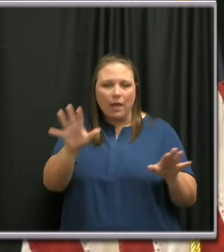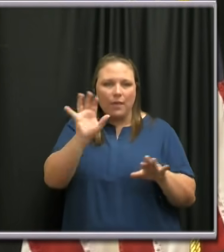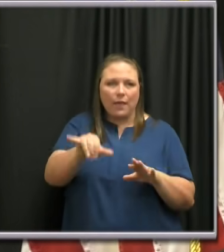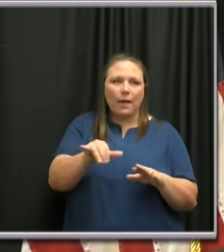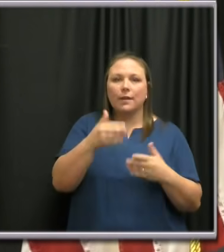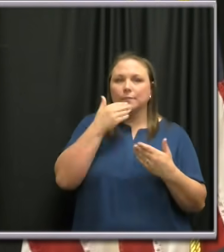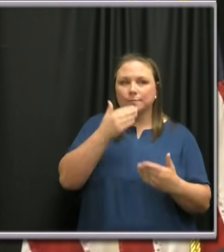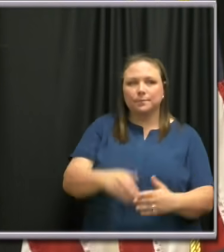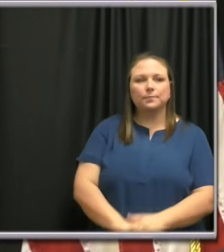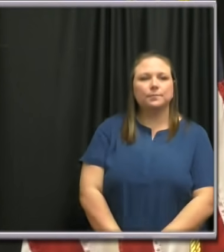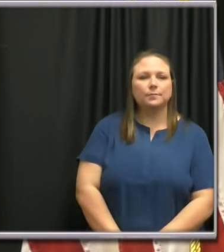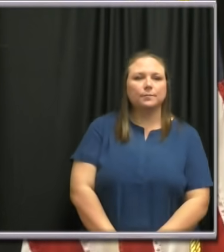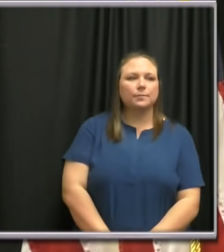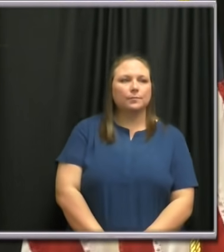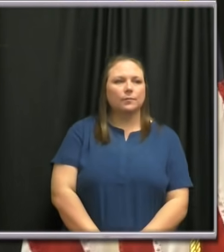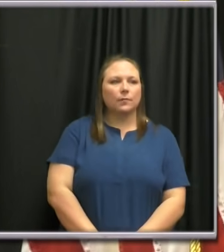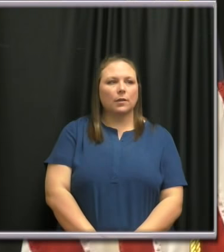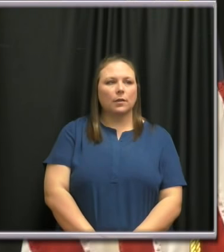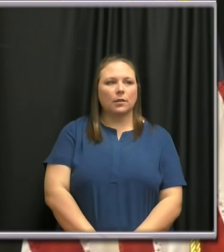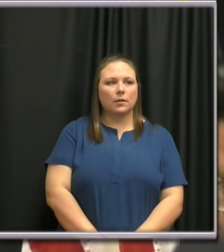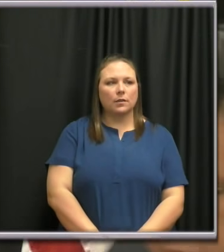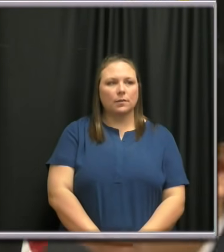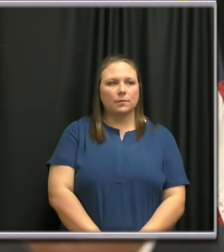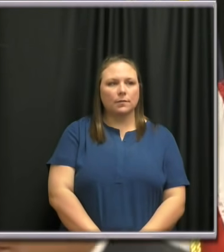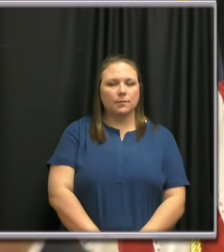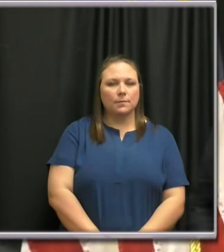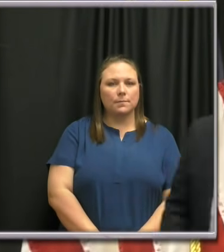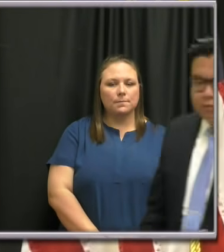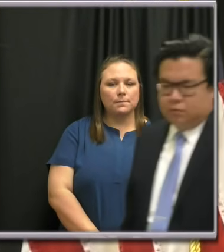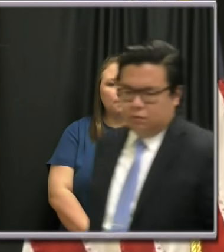Thanks, Brett. We'll turn it over to Leslie.